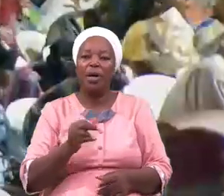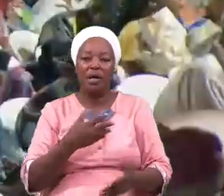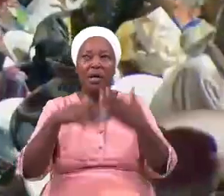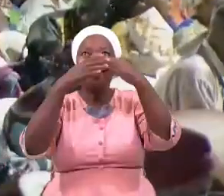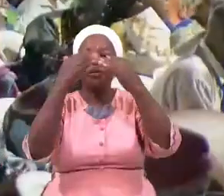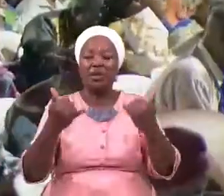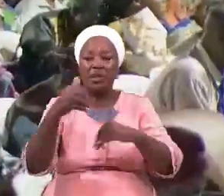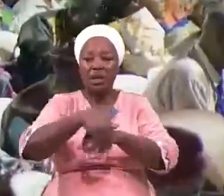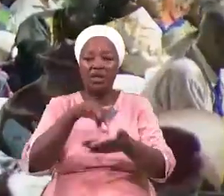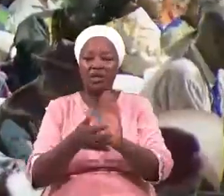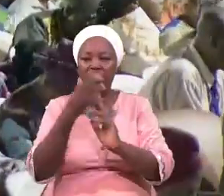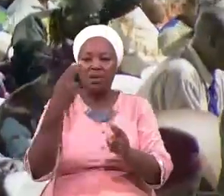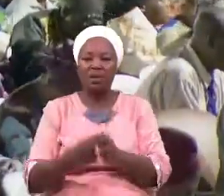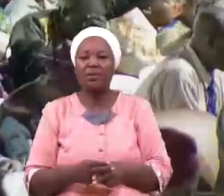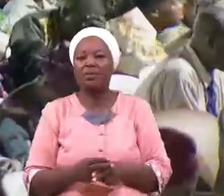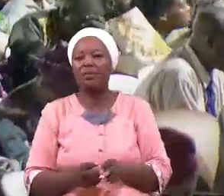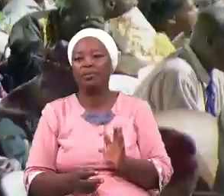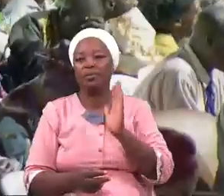tonight.